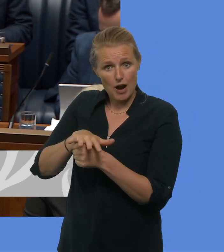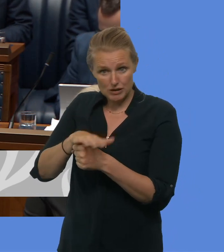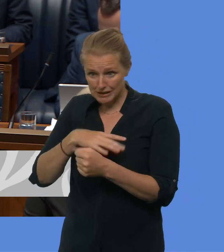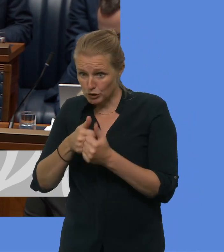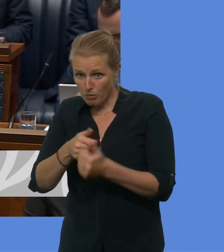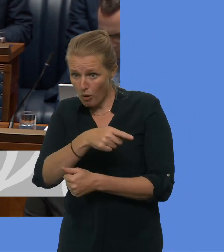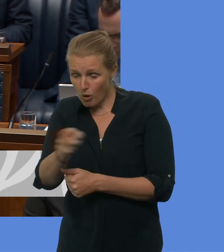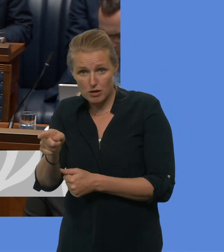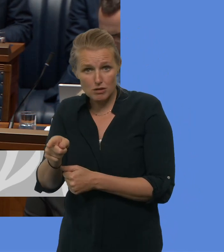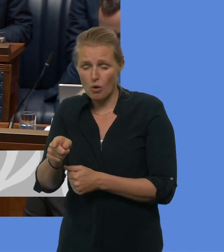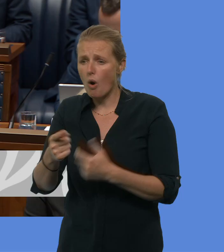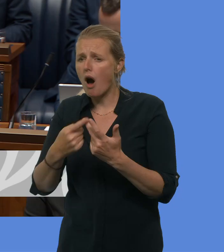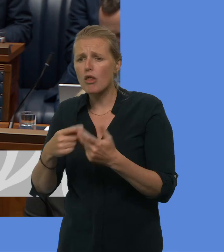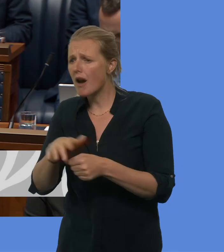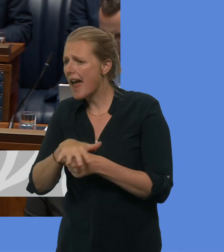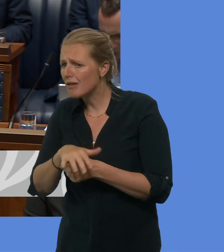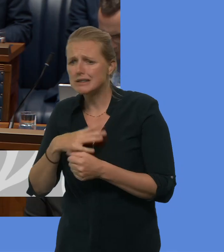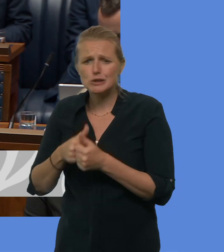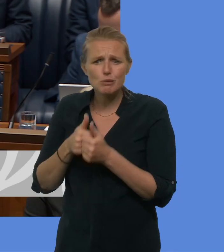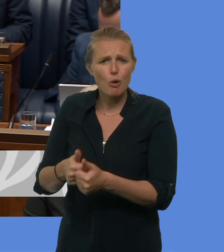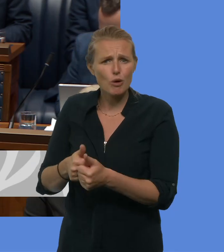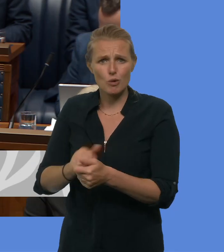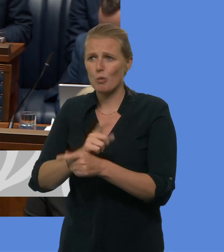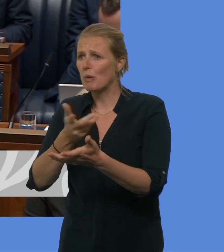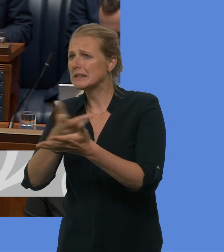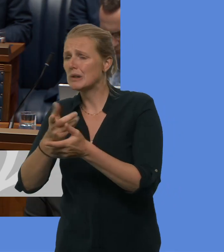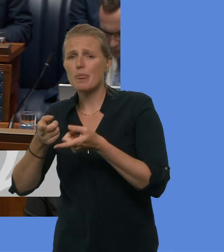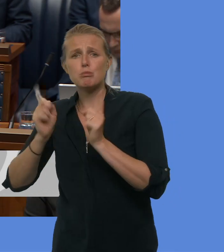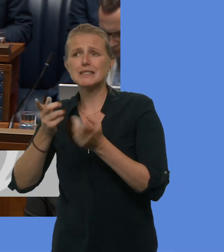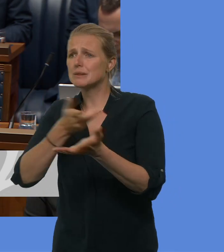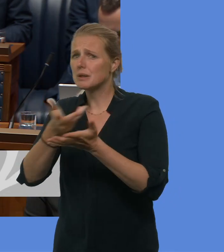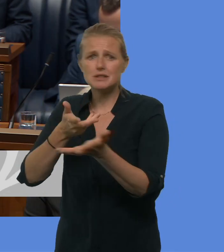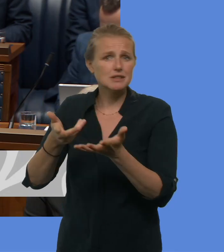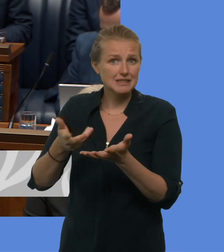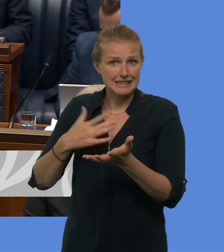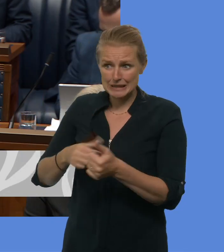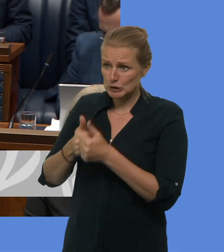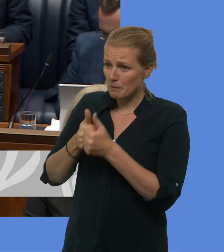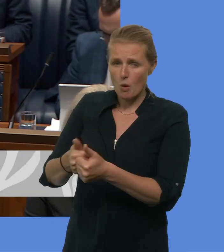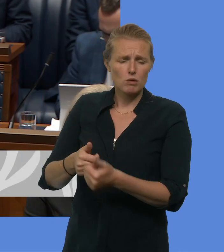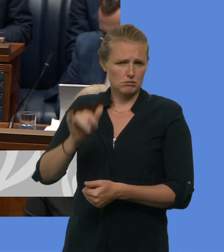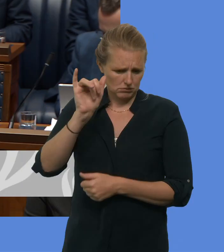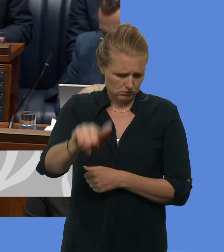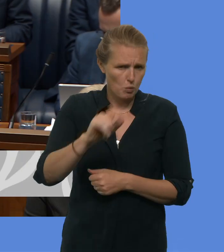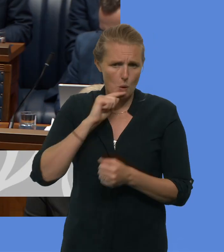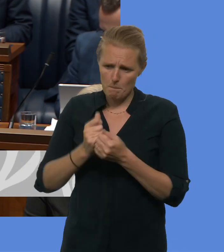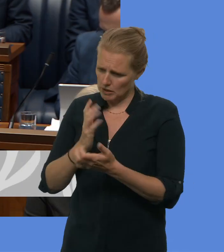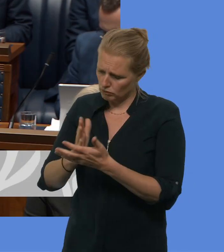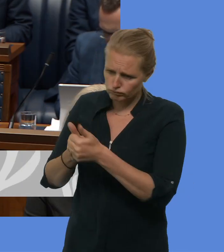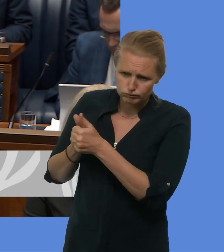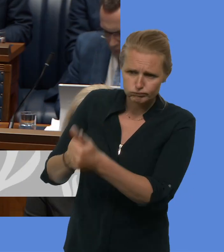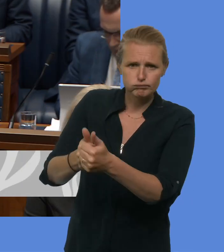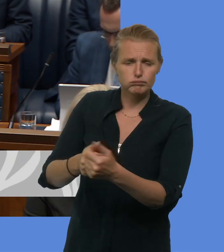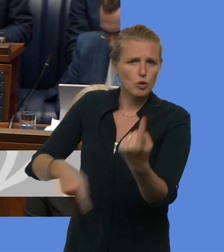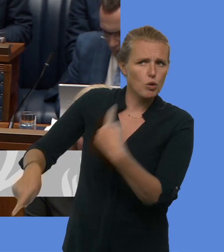others, as we engage with the principals of some of the schools that have been impacted. We will make sure that there is support provided to